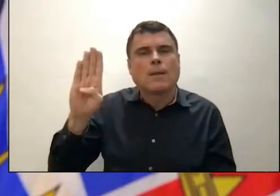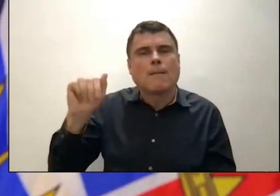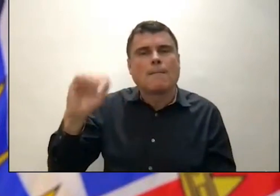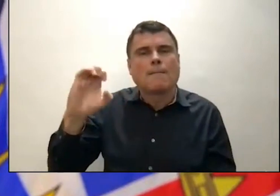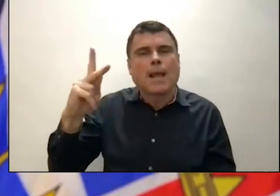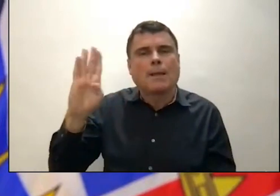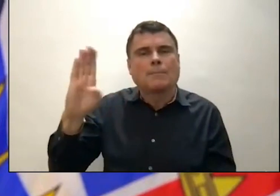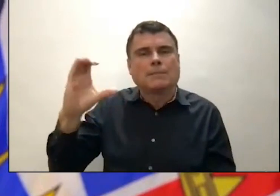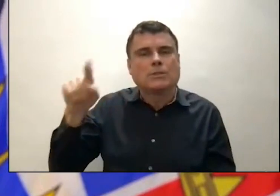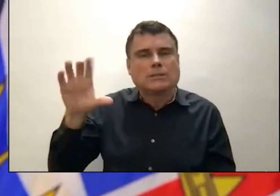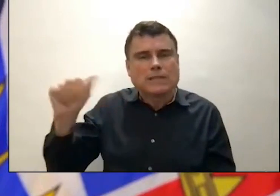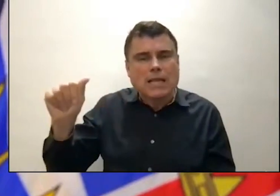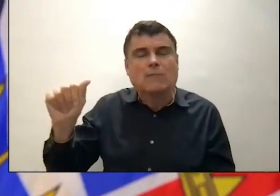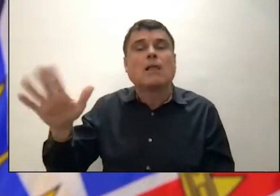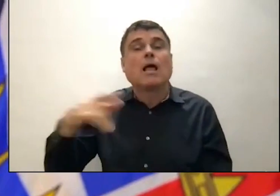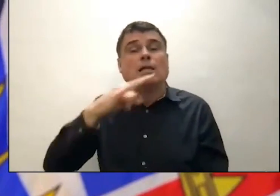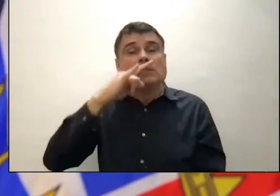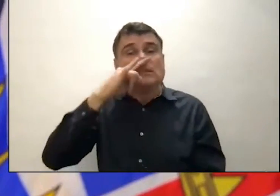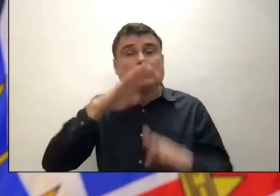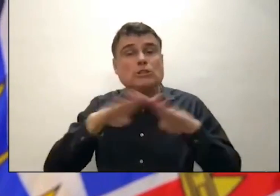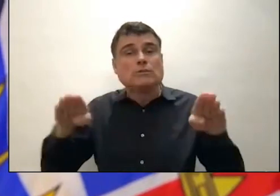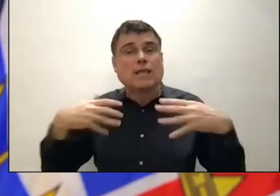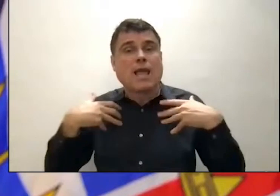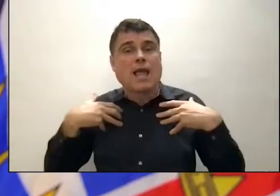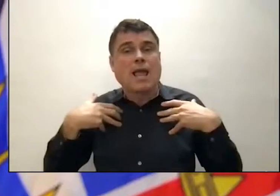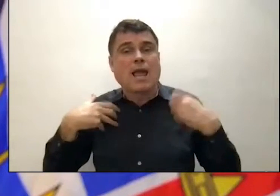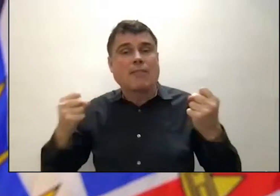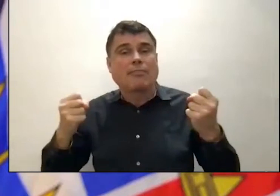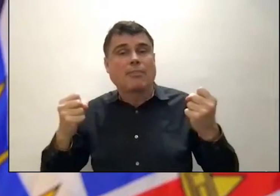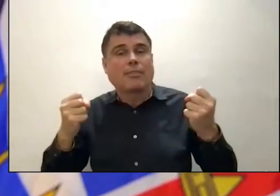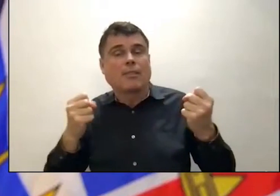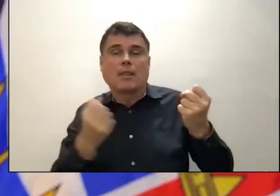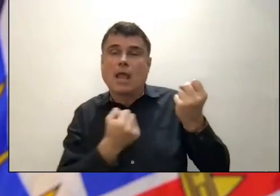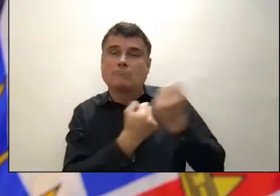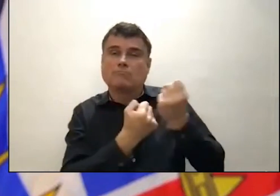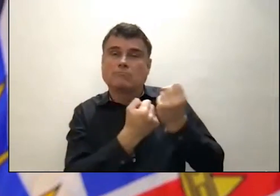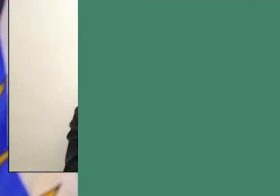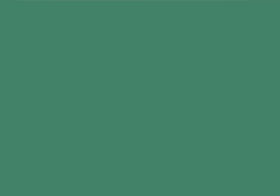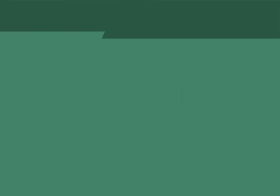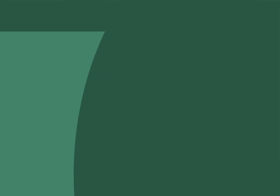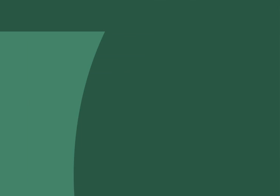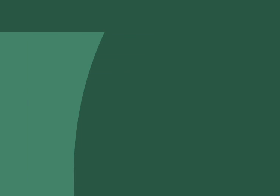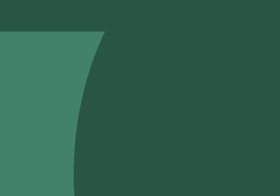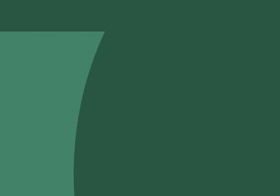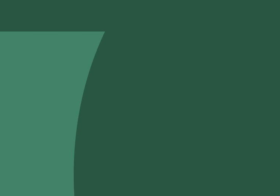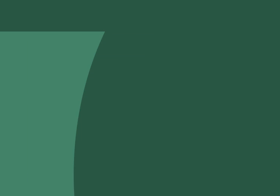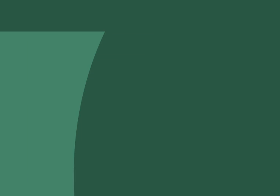call 1-800-668-6868 if you need that support.